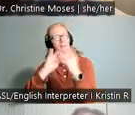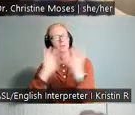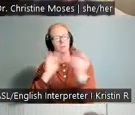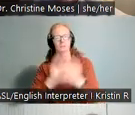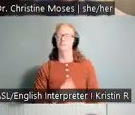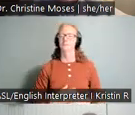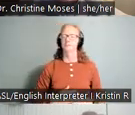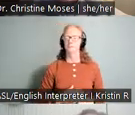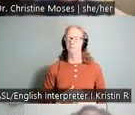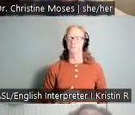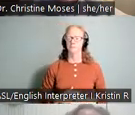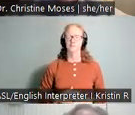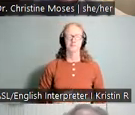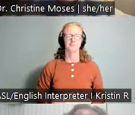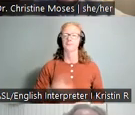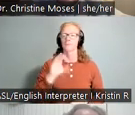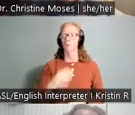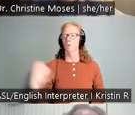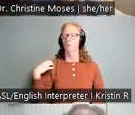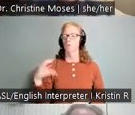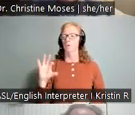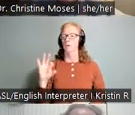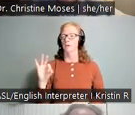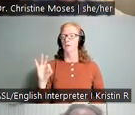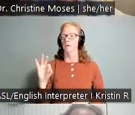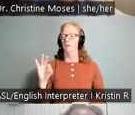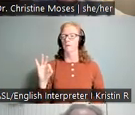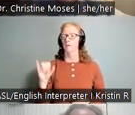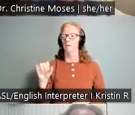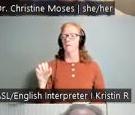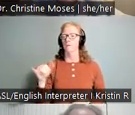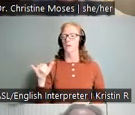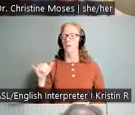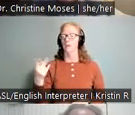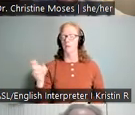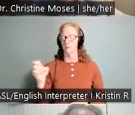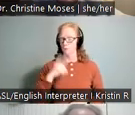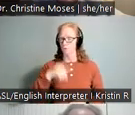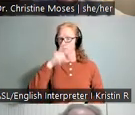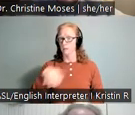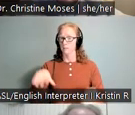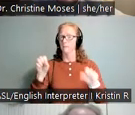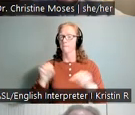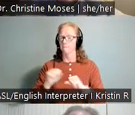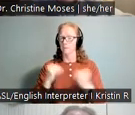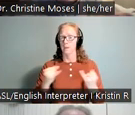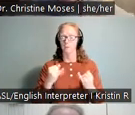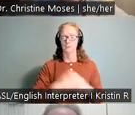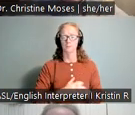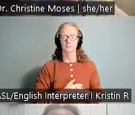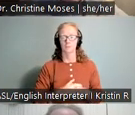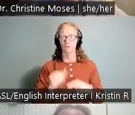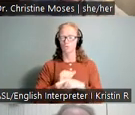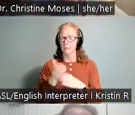so. Co-Chair Faith, do you want to pick up wherever we left off? Are we on training materials now?